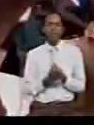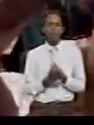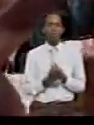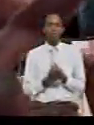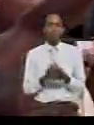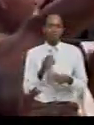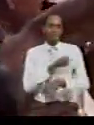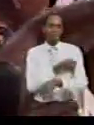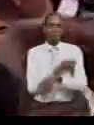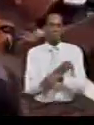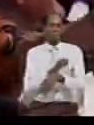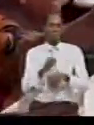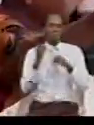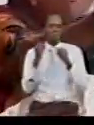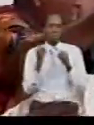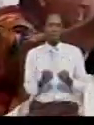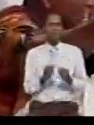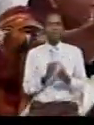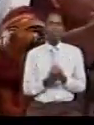Straining power.